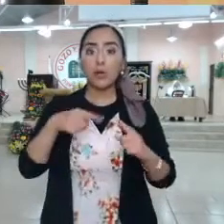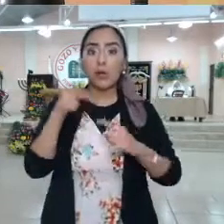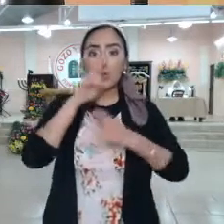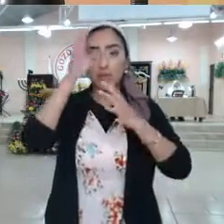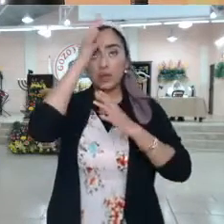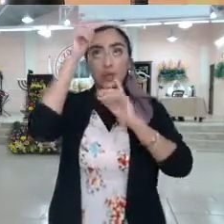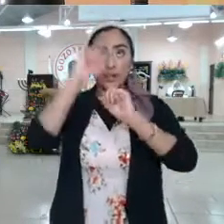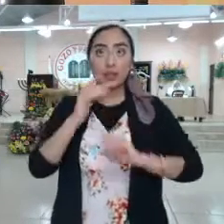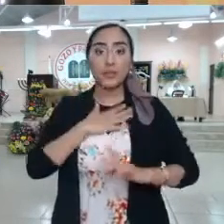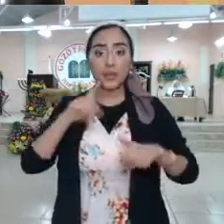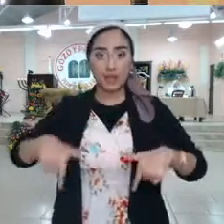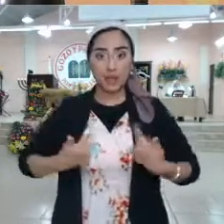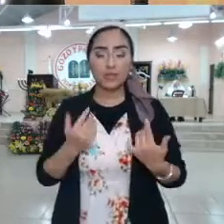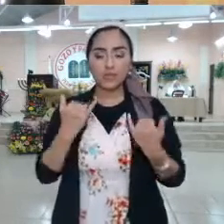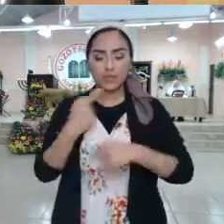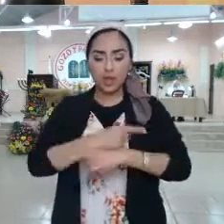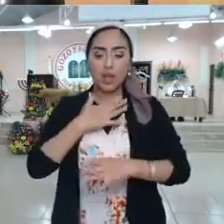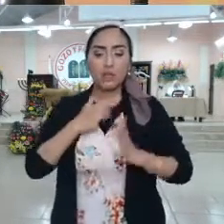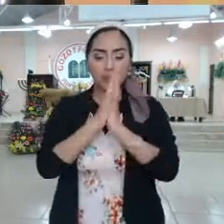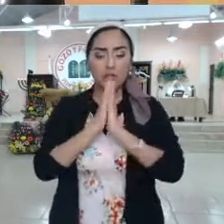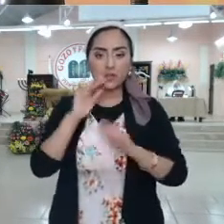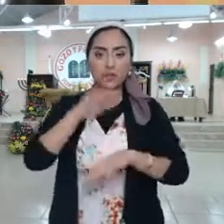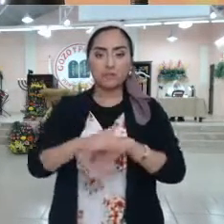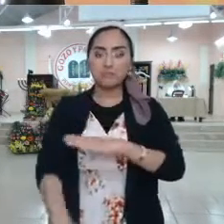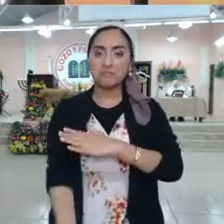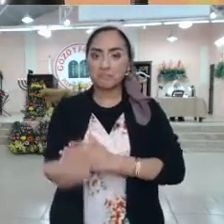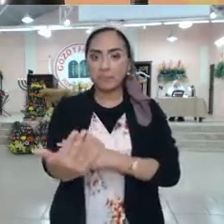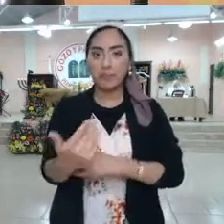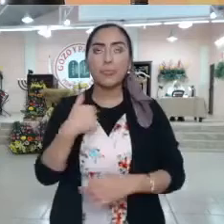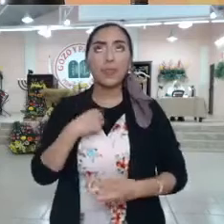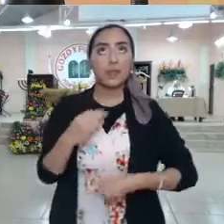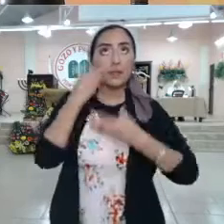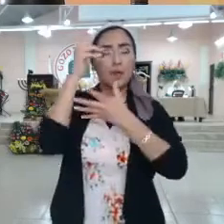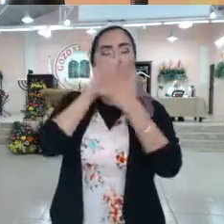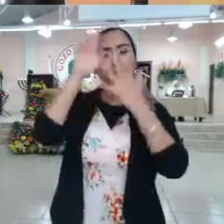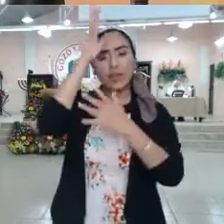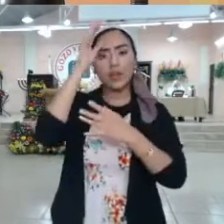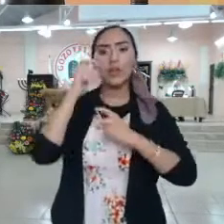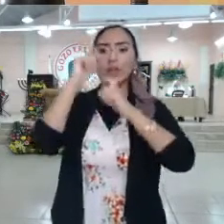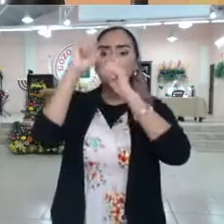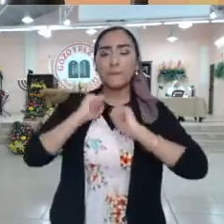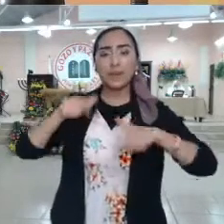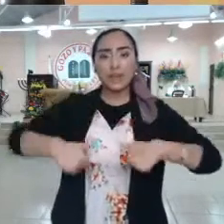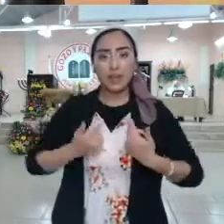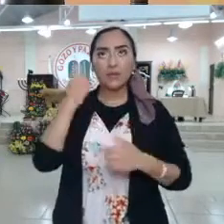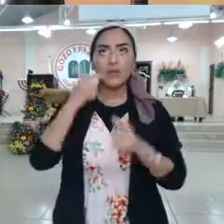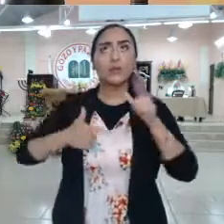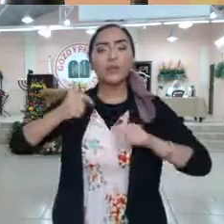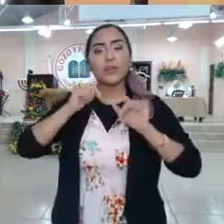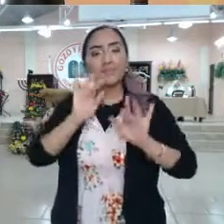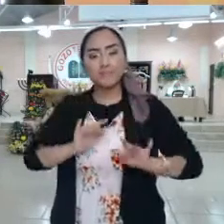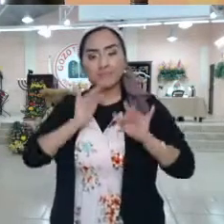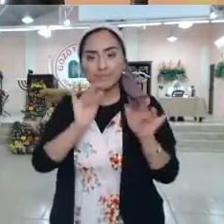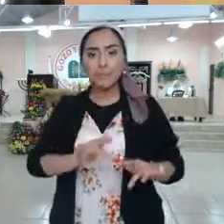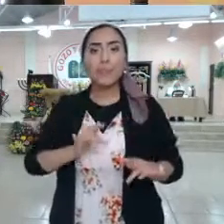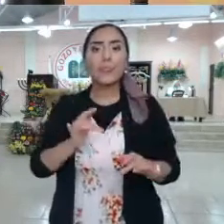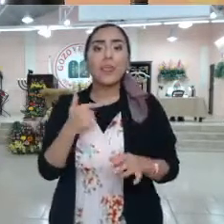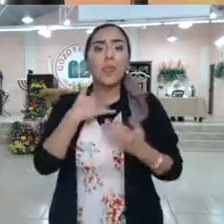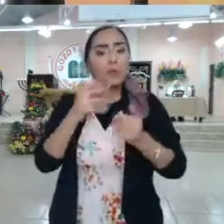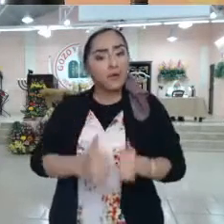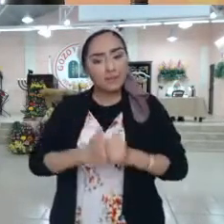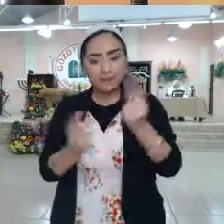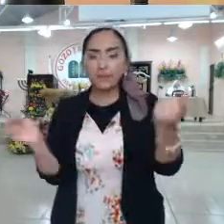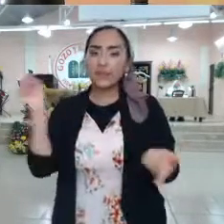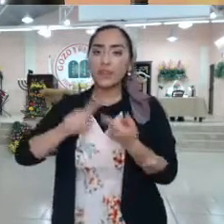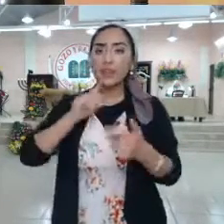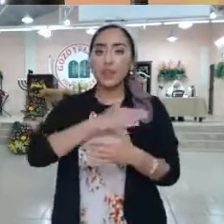they arrive. While the Eternal Father gives to life, I was praying this early morning. I was give me life for your great